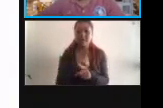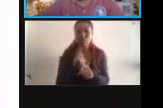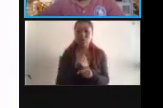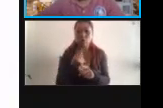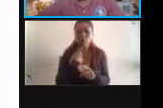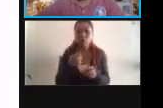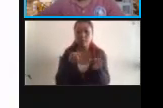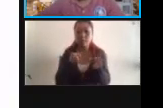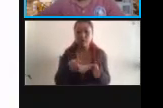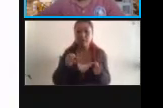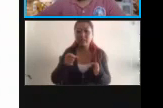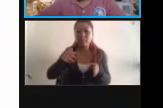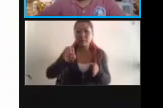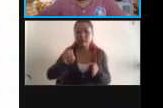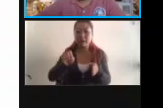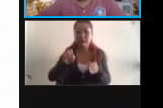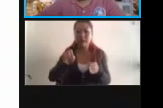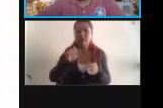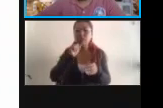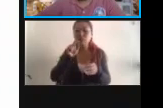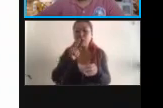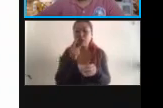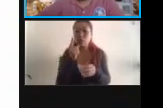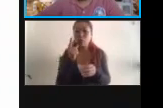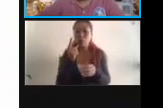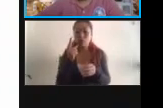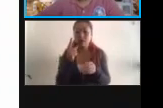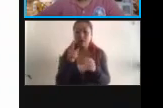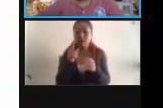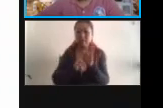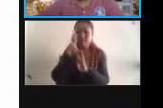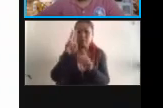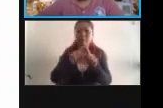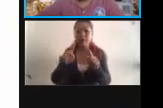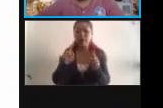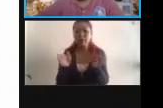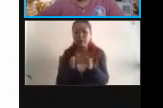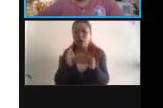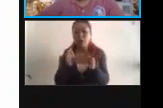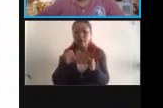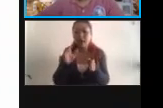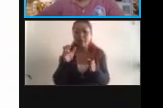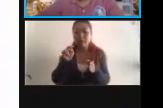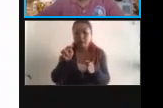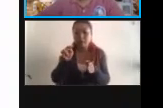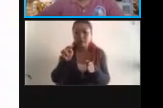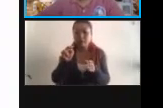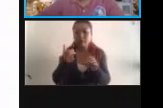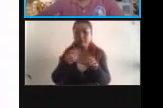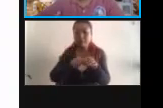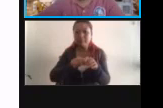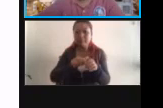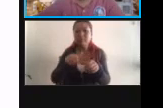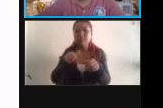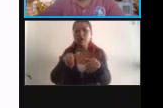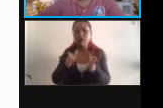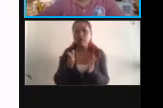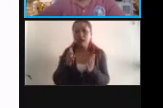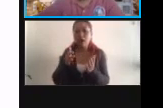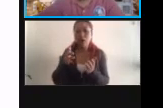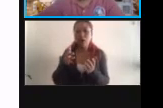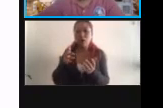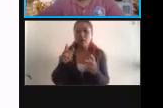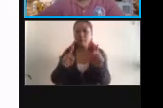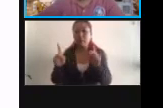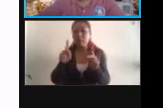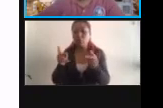not a spacesuit, but it's a little small cabin that one person can get in, and it's like they're going on EVA. That's going to allow tourists, general public, people who are not